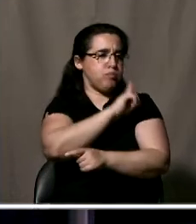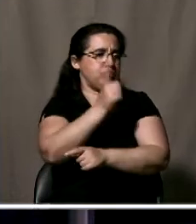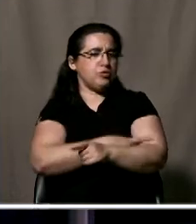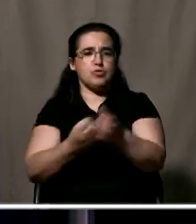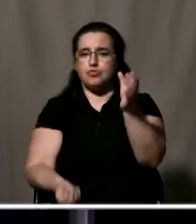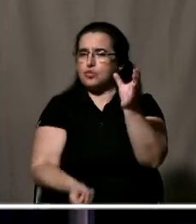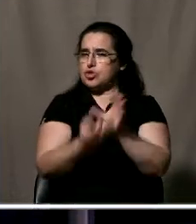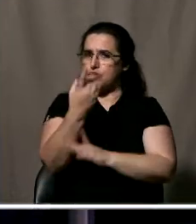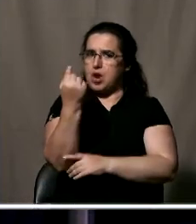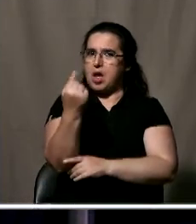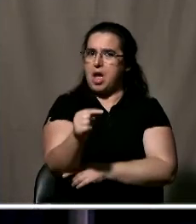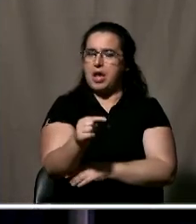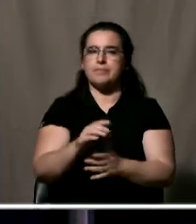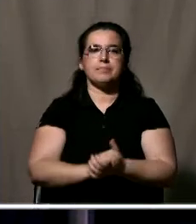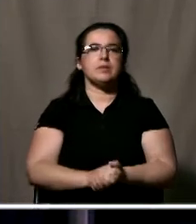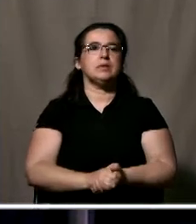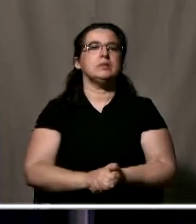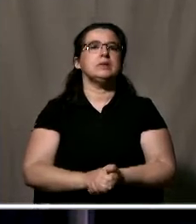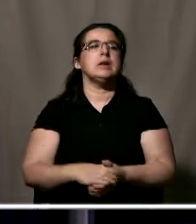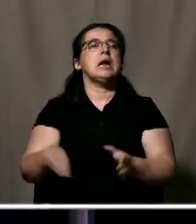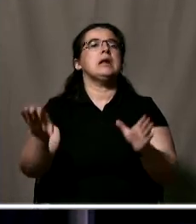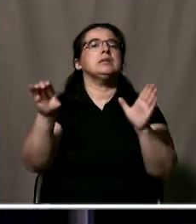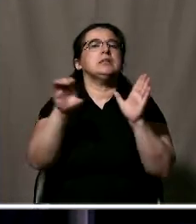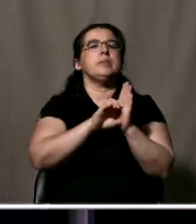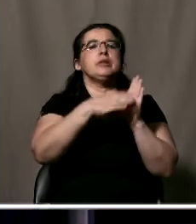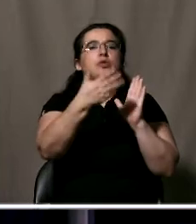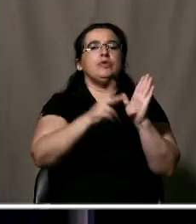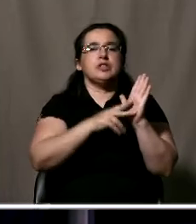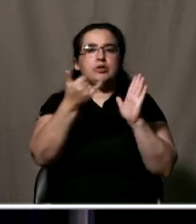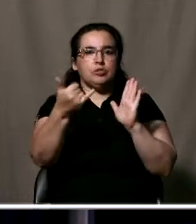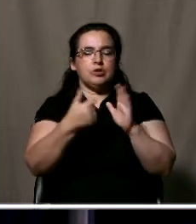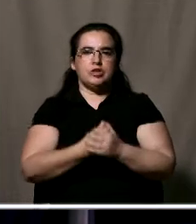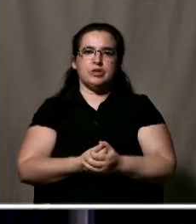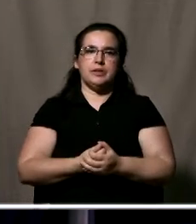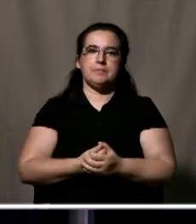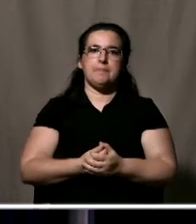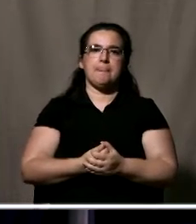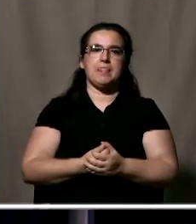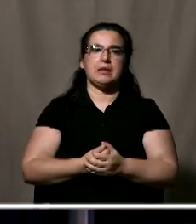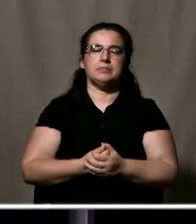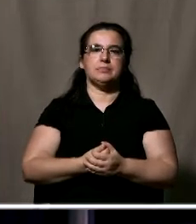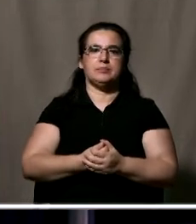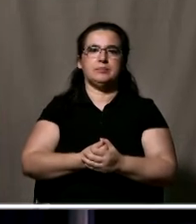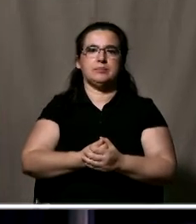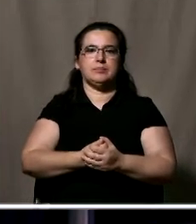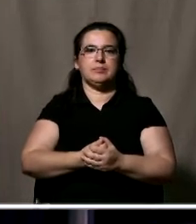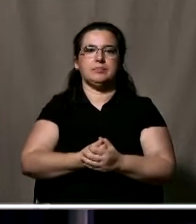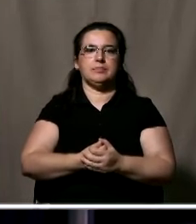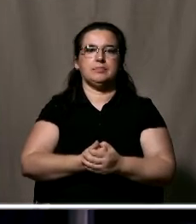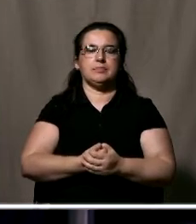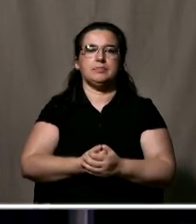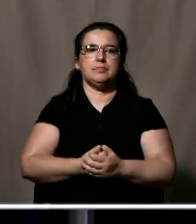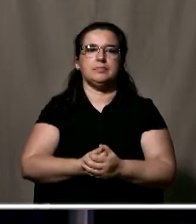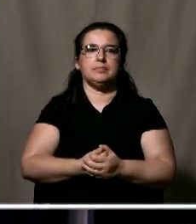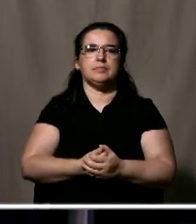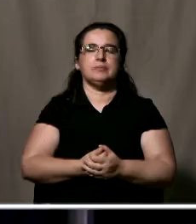criador. Hebrews chapter 1 verse 2. Hebreus capítulo 1 versículo 2. God has in these last days spoken to